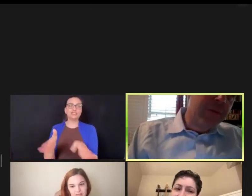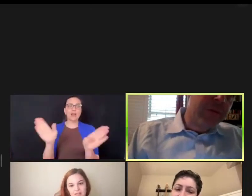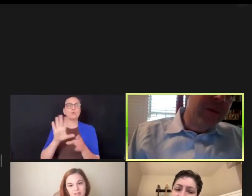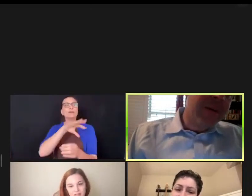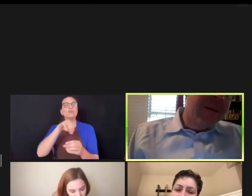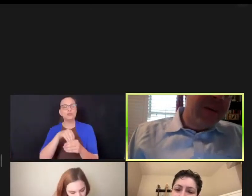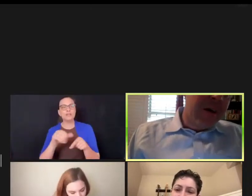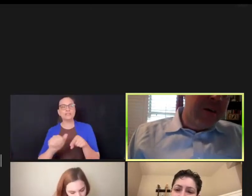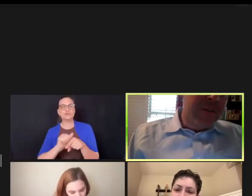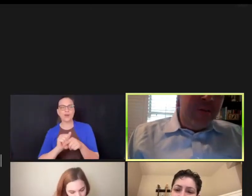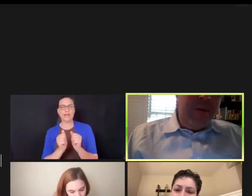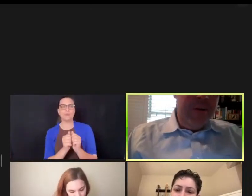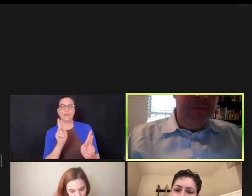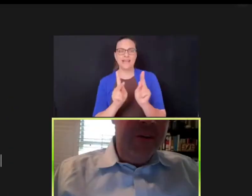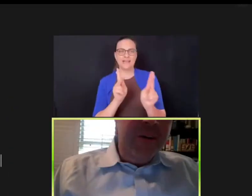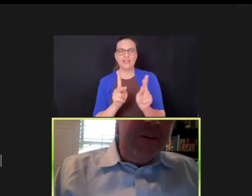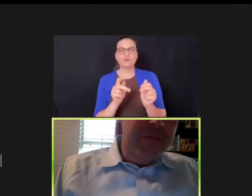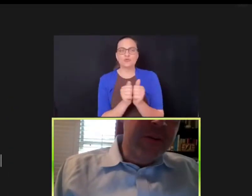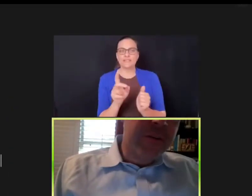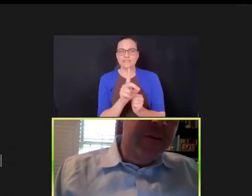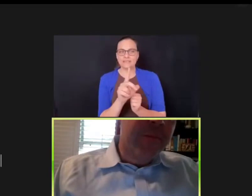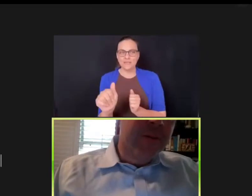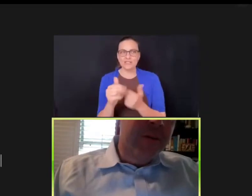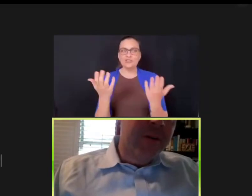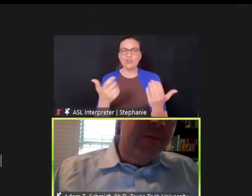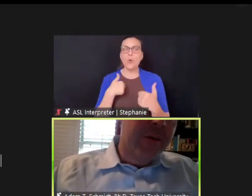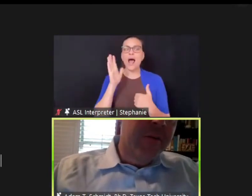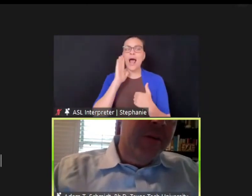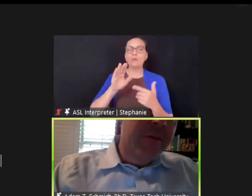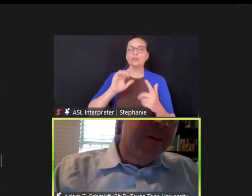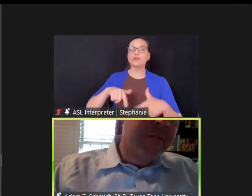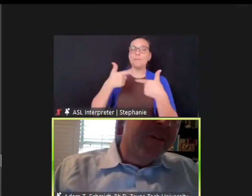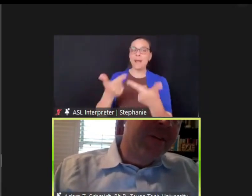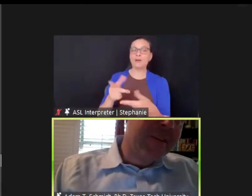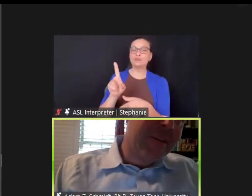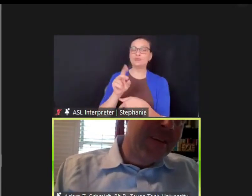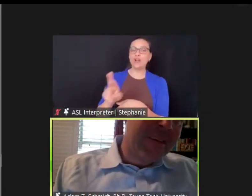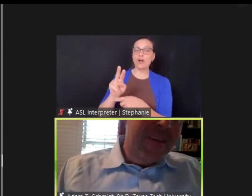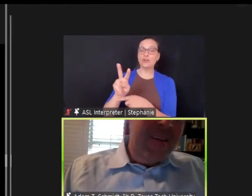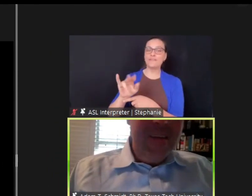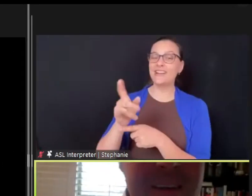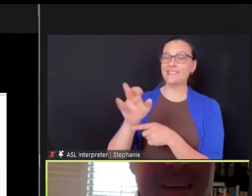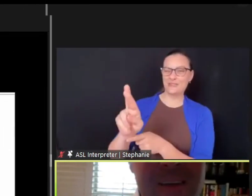disabilities. So I'll turn it back over to Dr. Victor. I'm excited to be here. Thanks for having us.